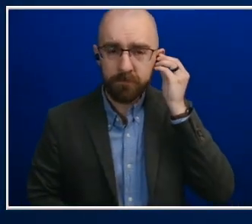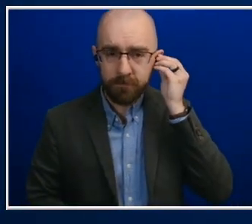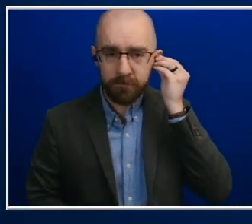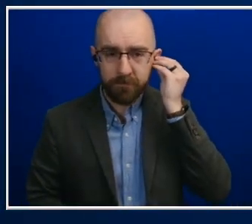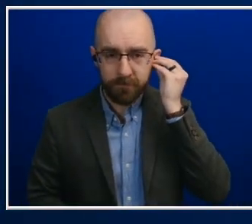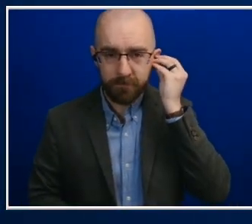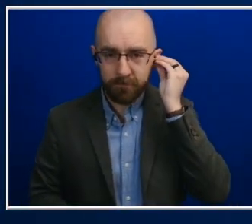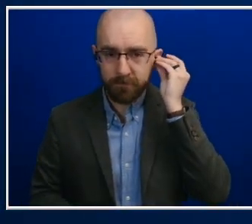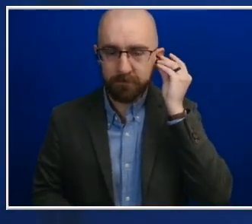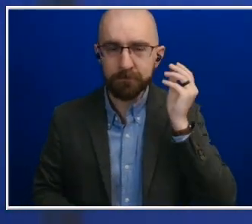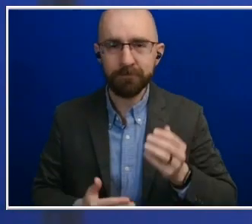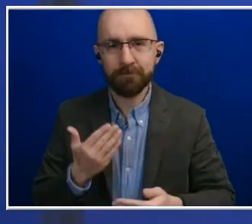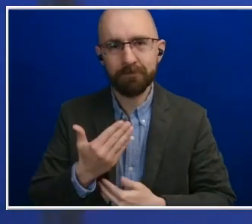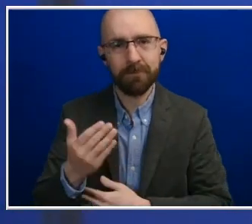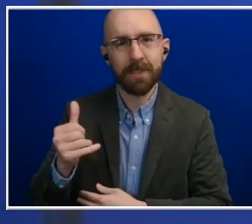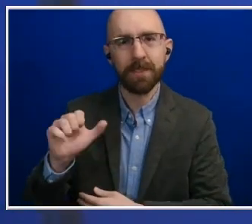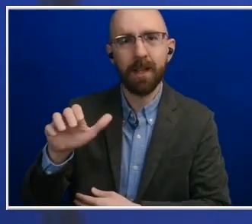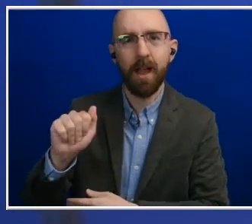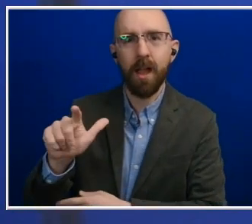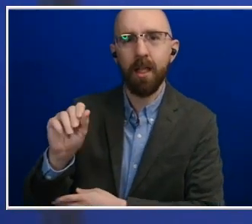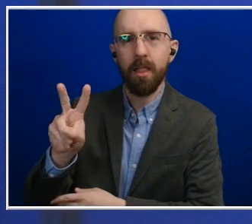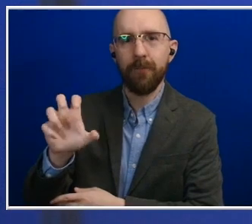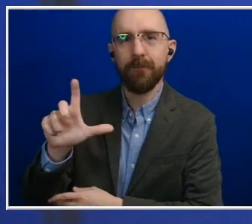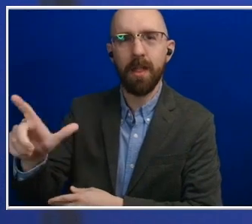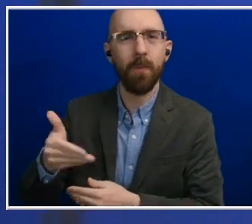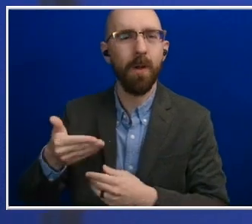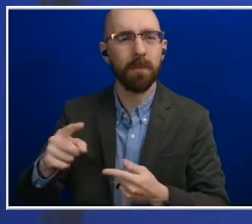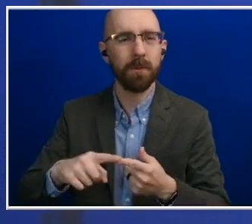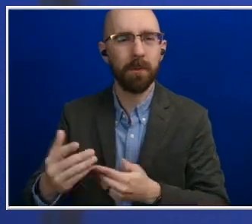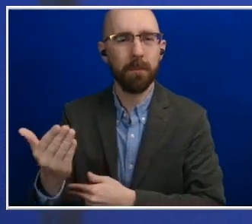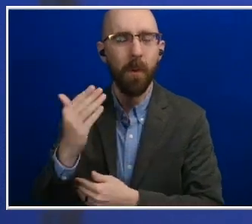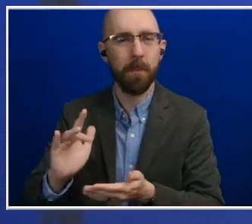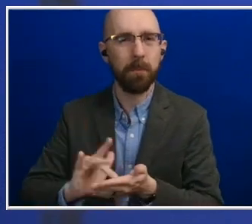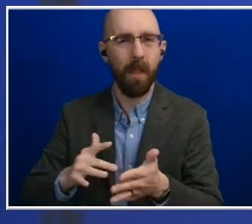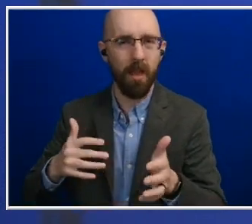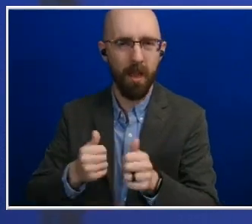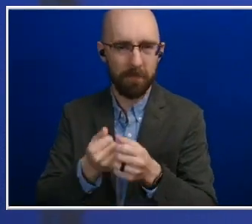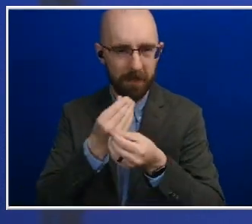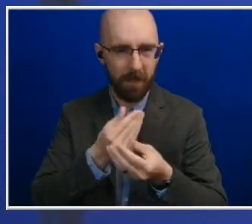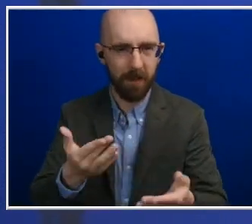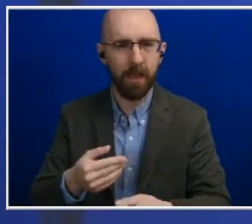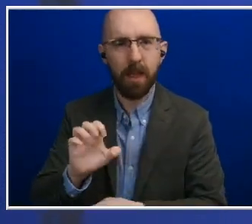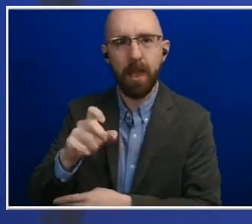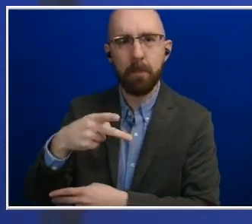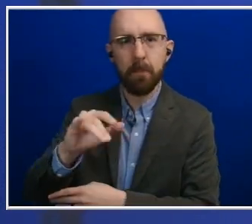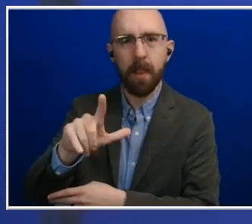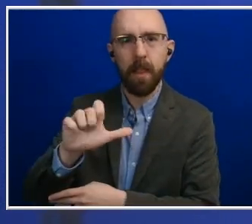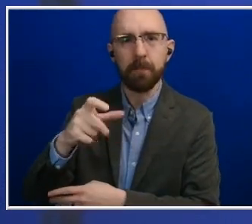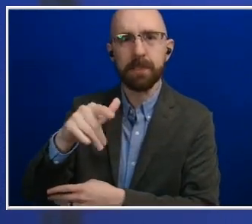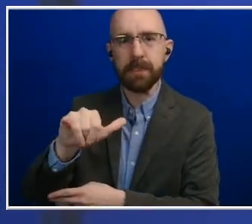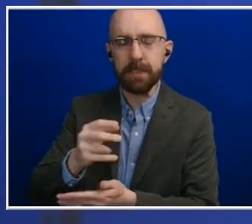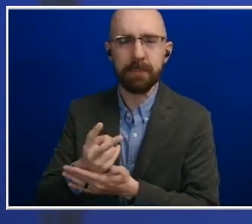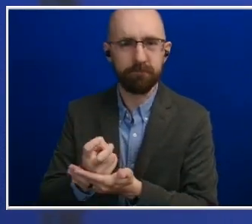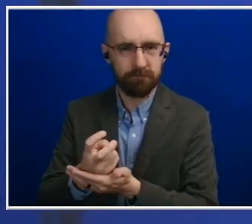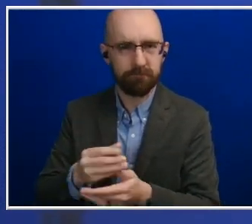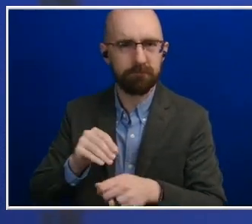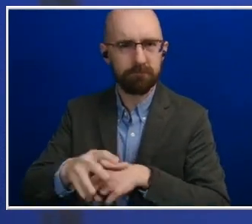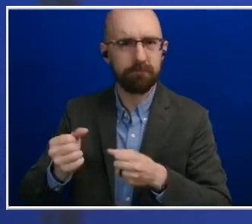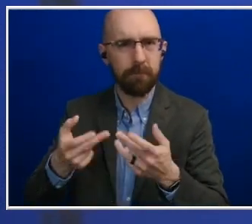Good morning, I'm Jessica Lovell, and welcome to the Morning Medical Update. Epilepsy affects millions of people, but remains one of the